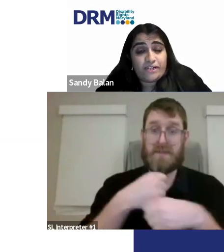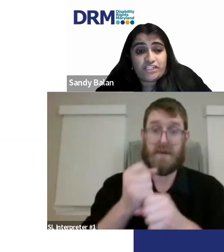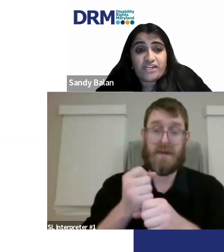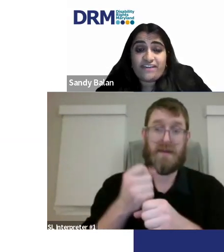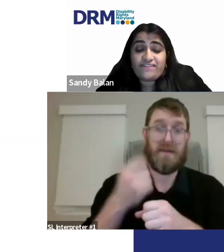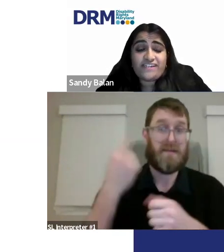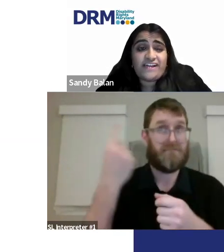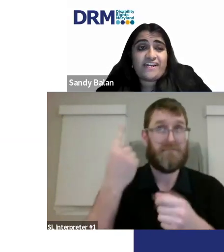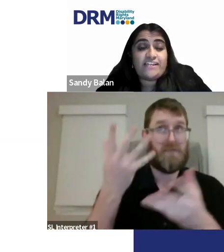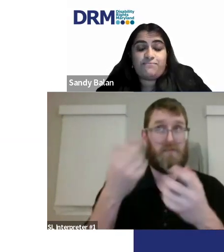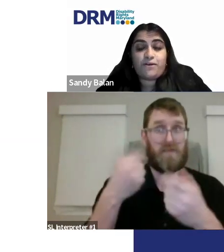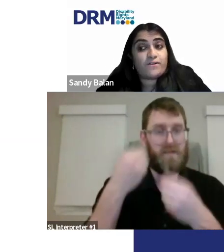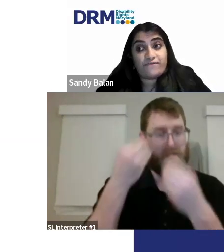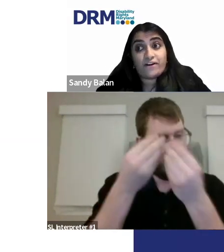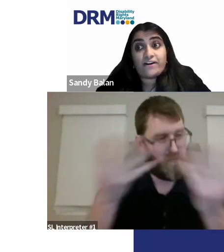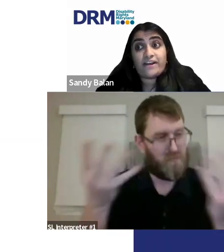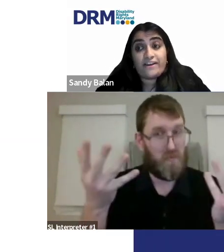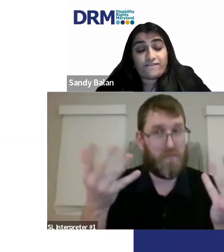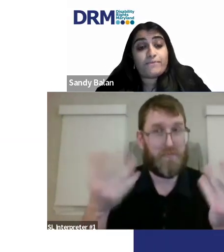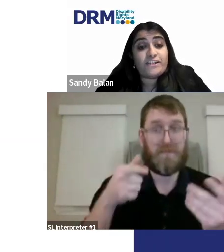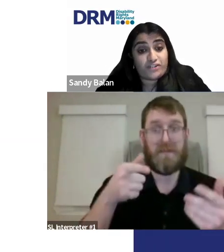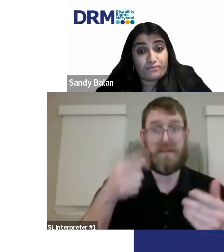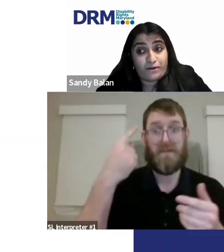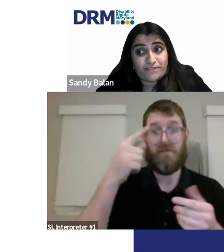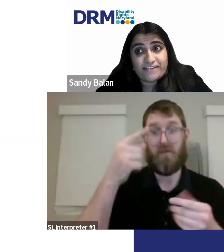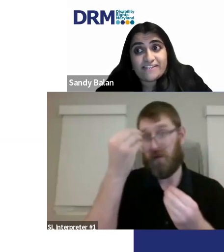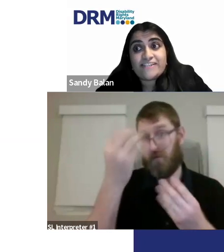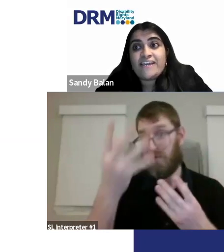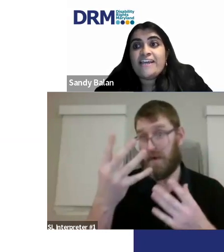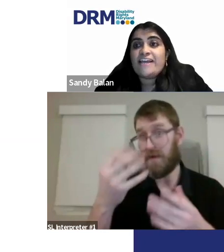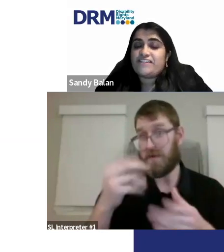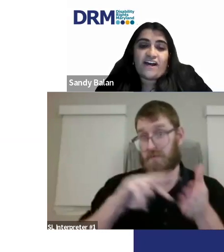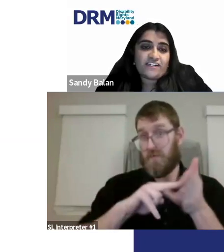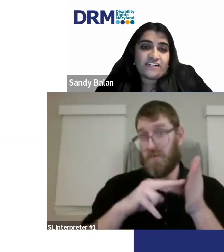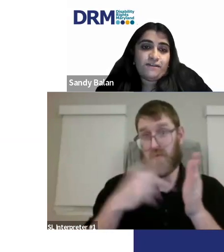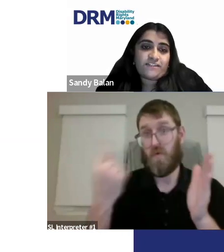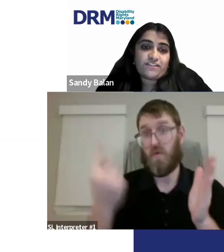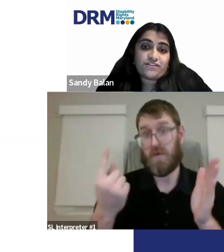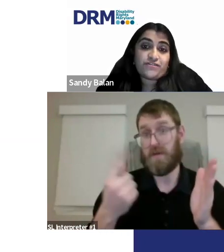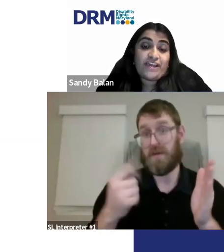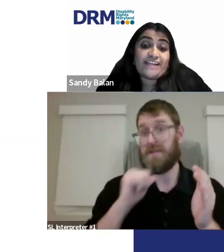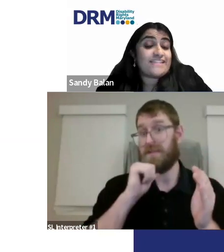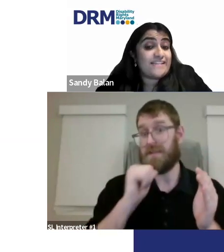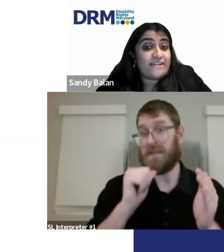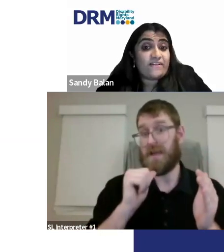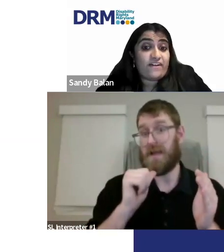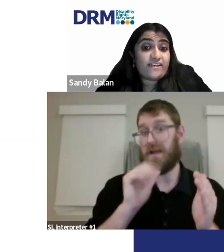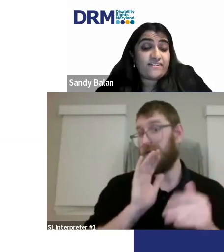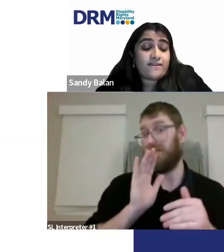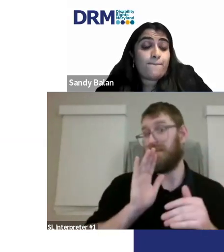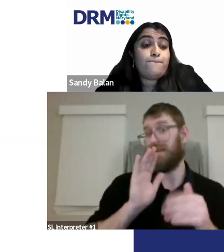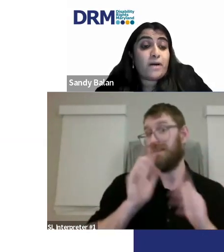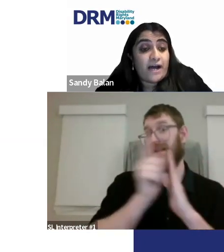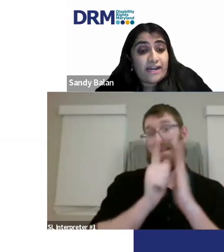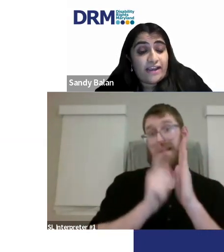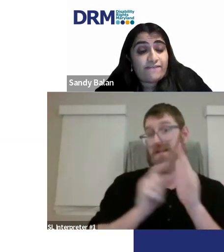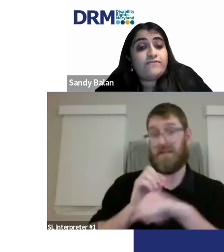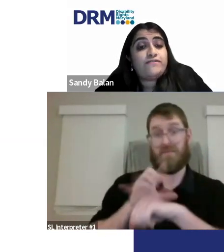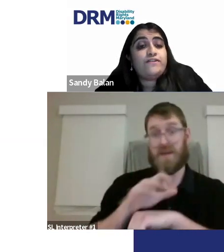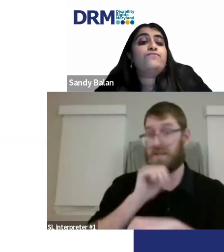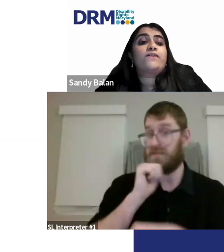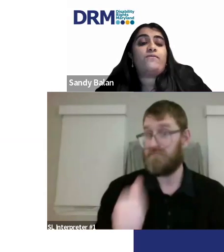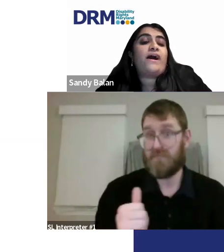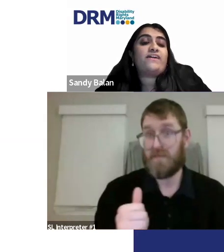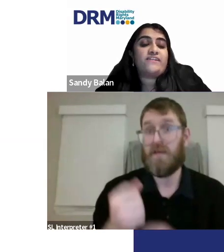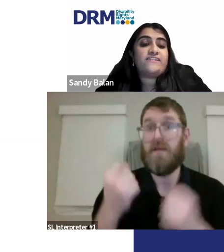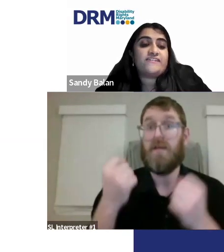Any of the information I give tonight is purely for informational purposes. It's not to be construed as legal advice, but if